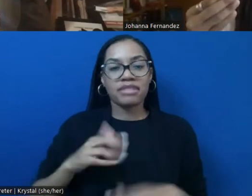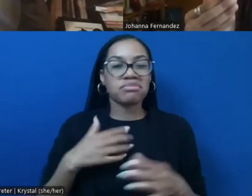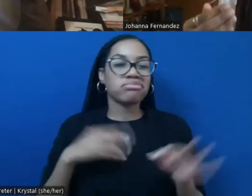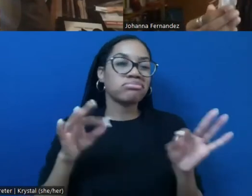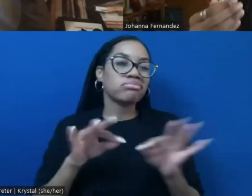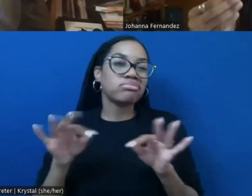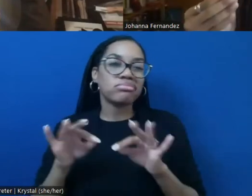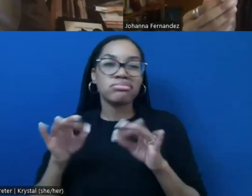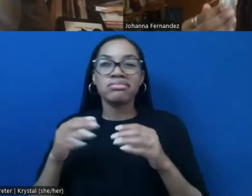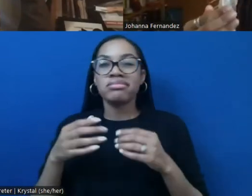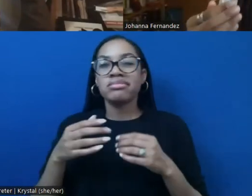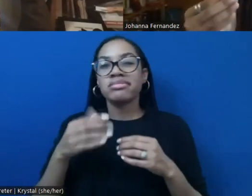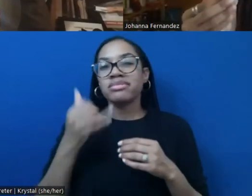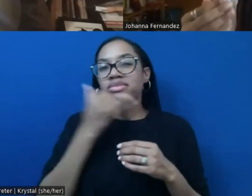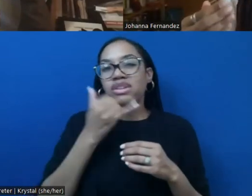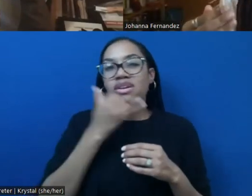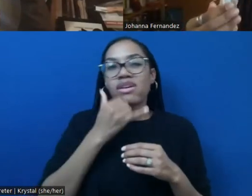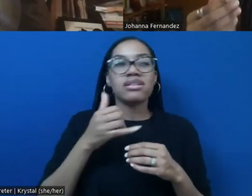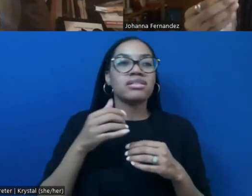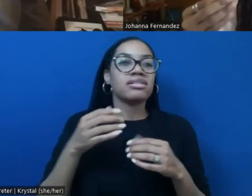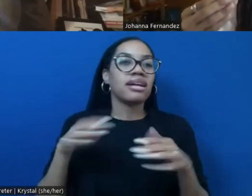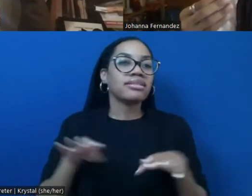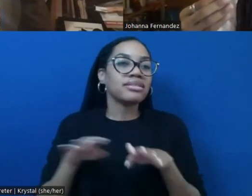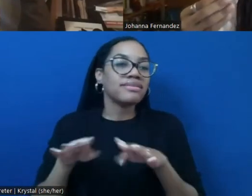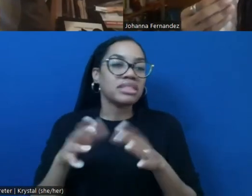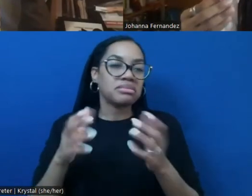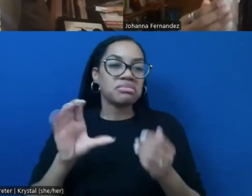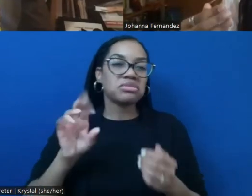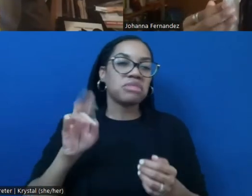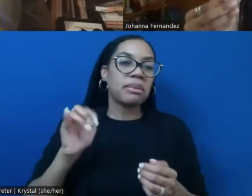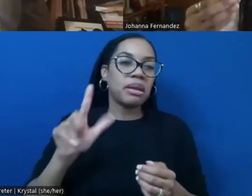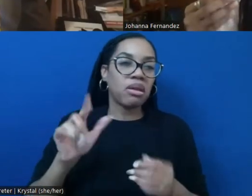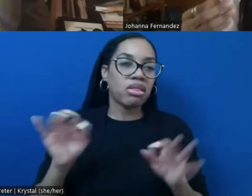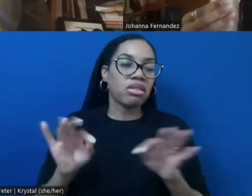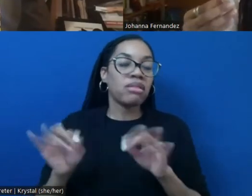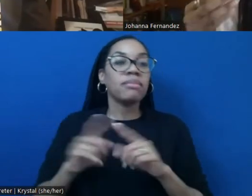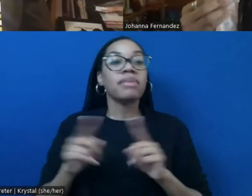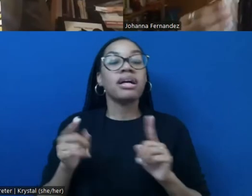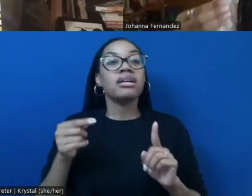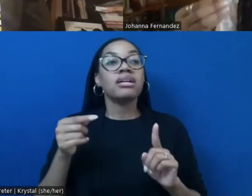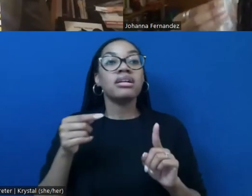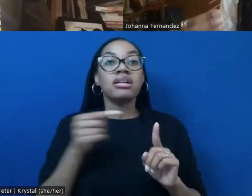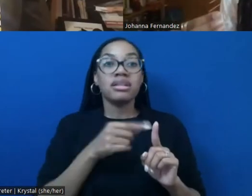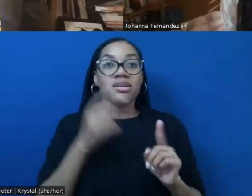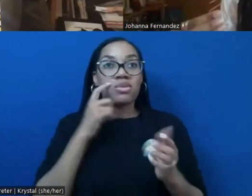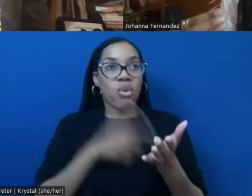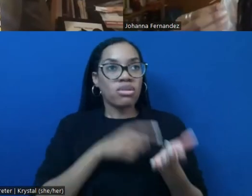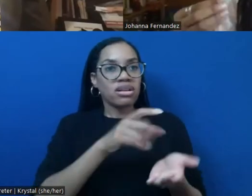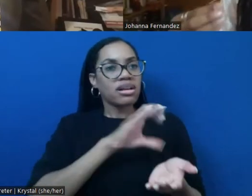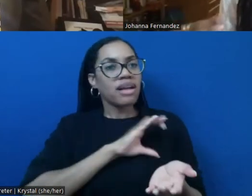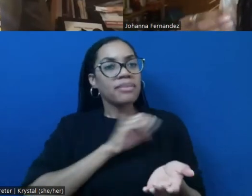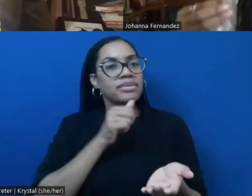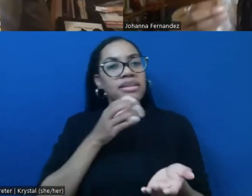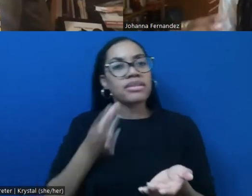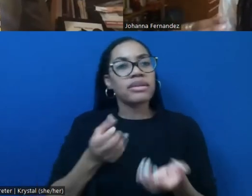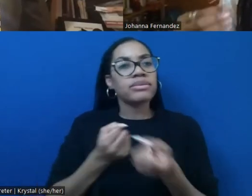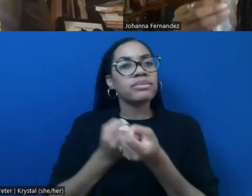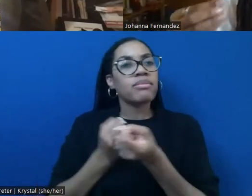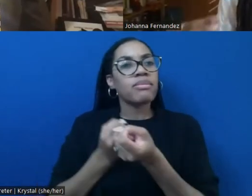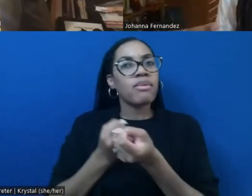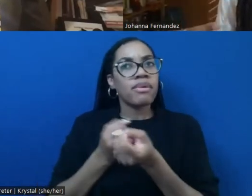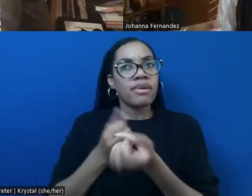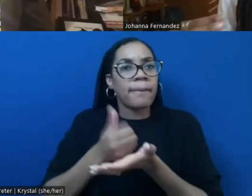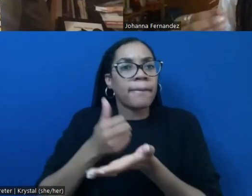to understand that the cops are not really there to address crime. They're just going